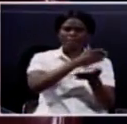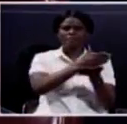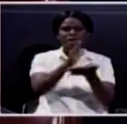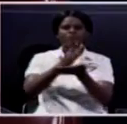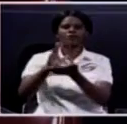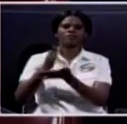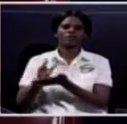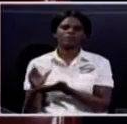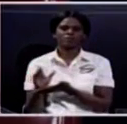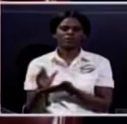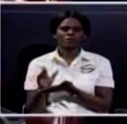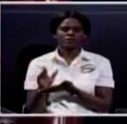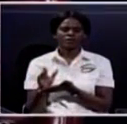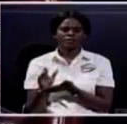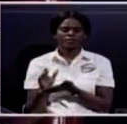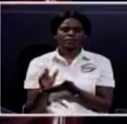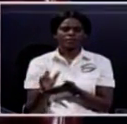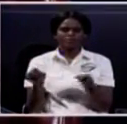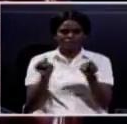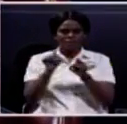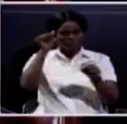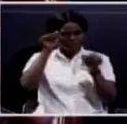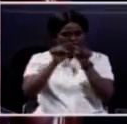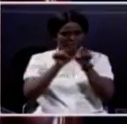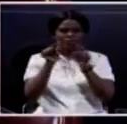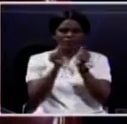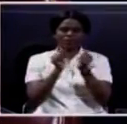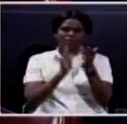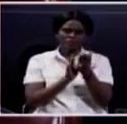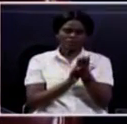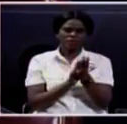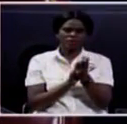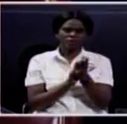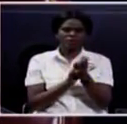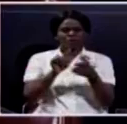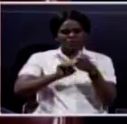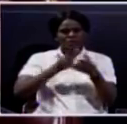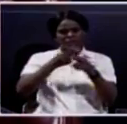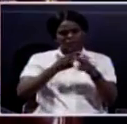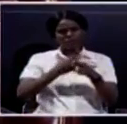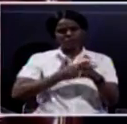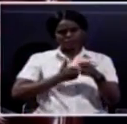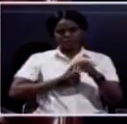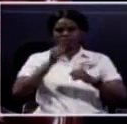in installment and then make an agreement with the school that next month I'll be able to